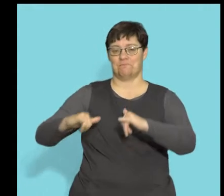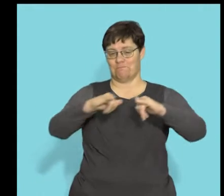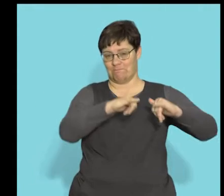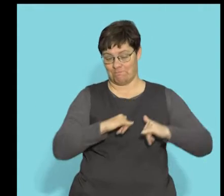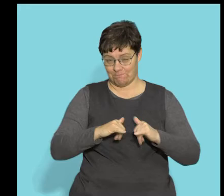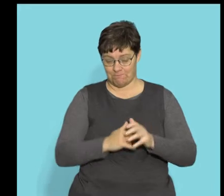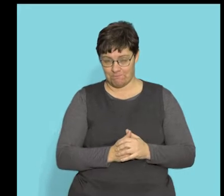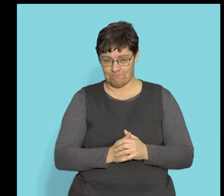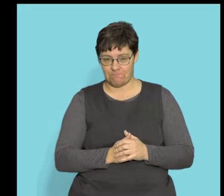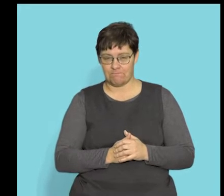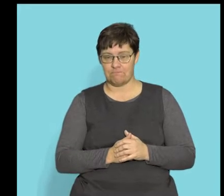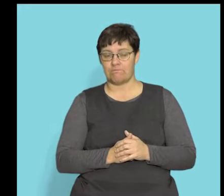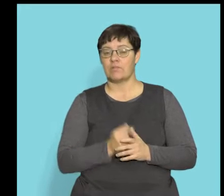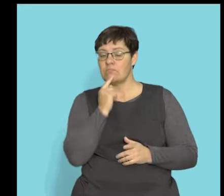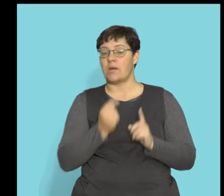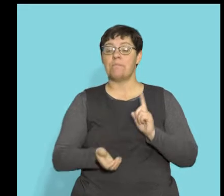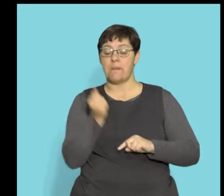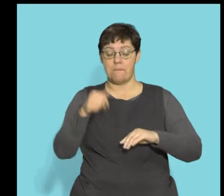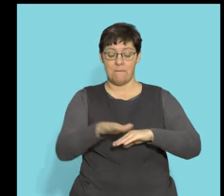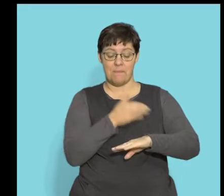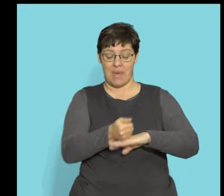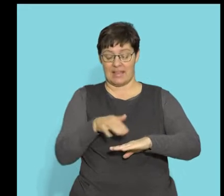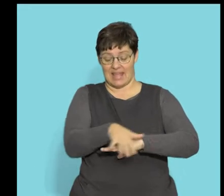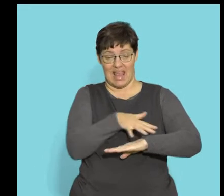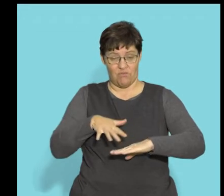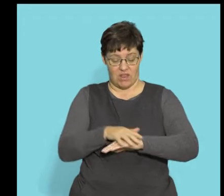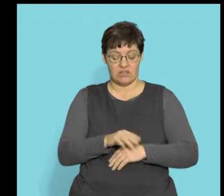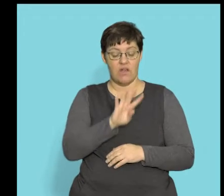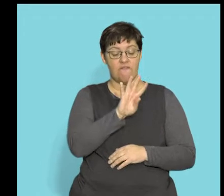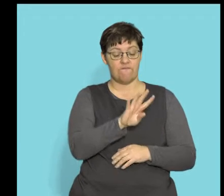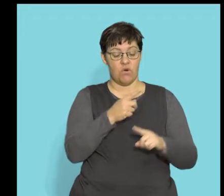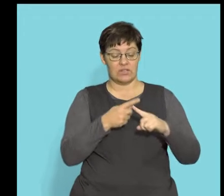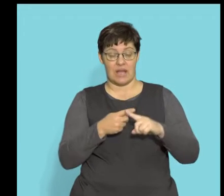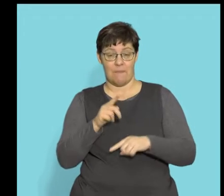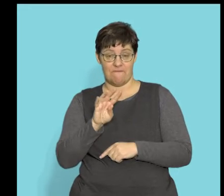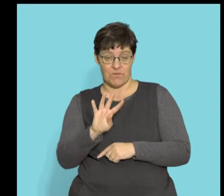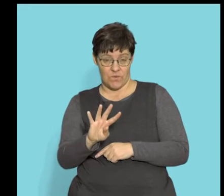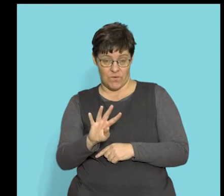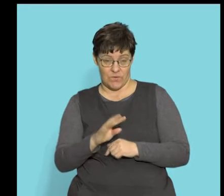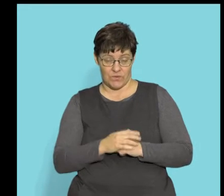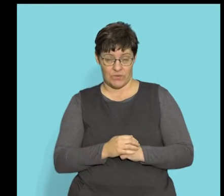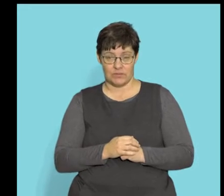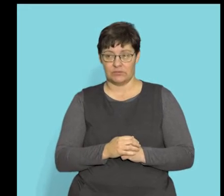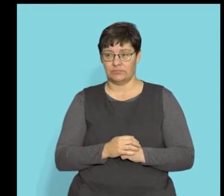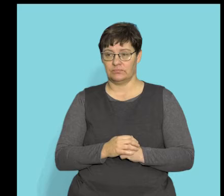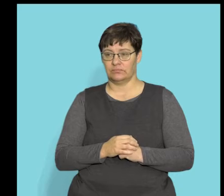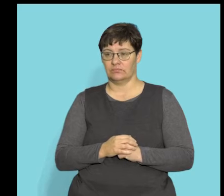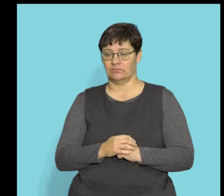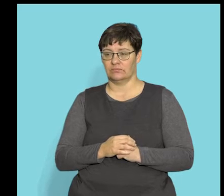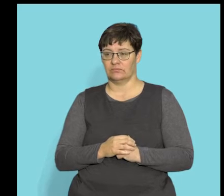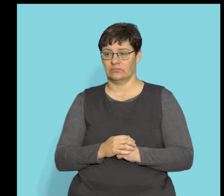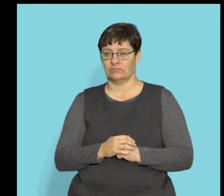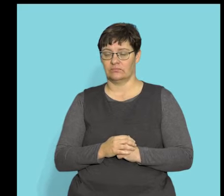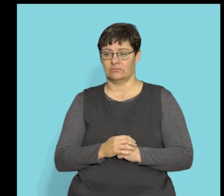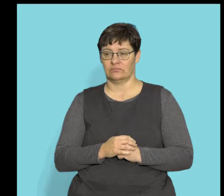are equal to each other. So I first find my area of my base, which is the square at the bottom.